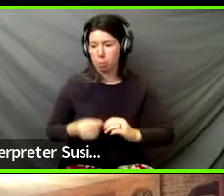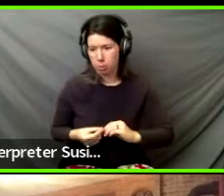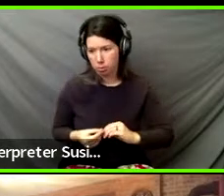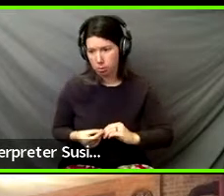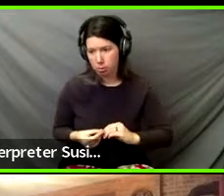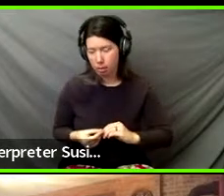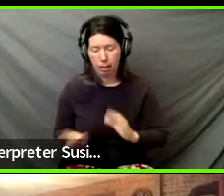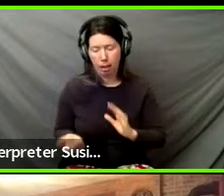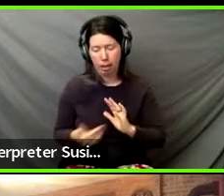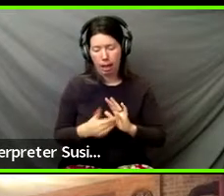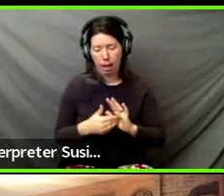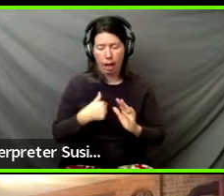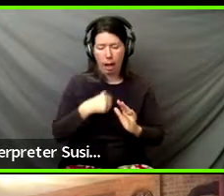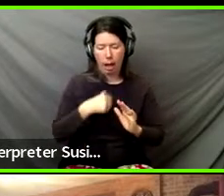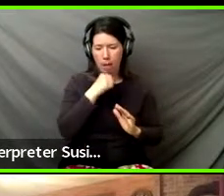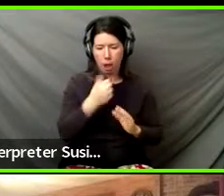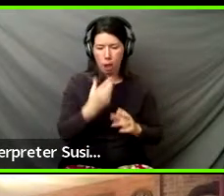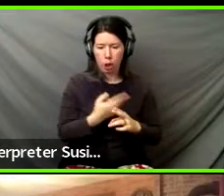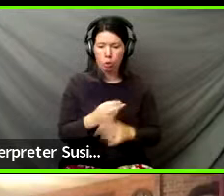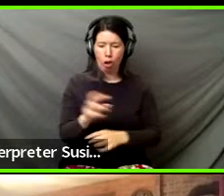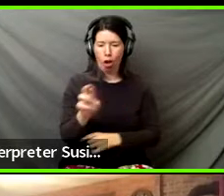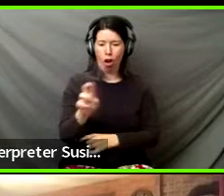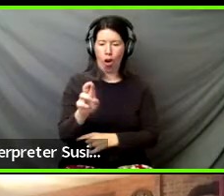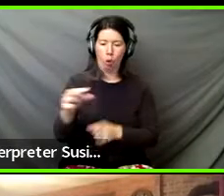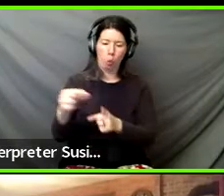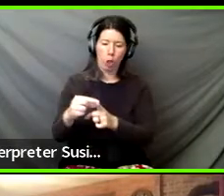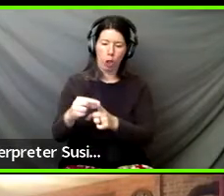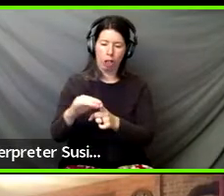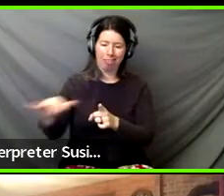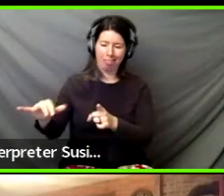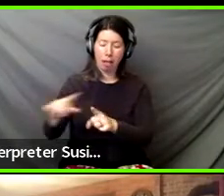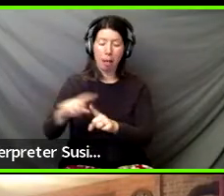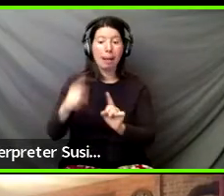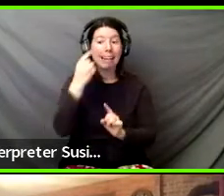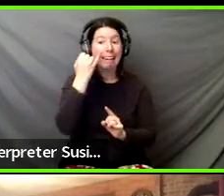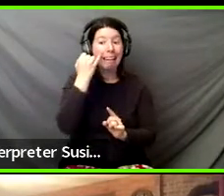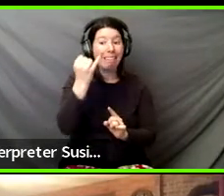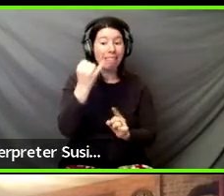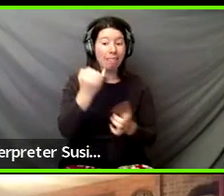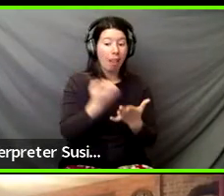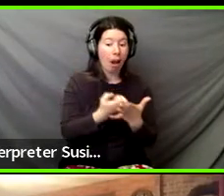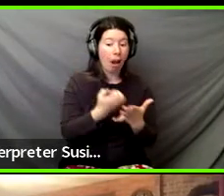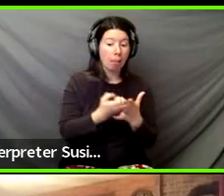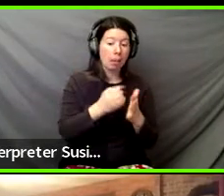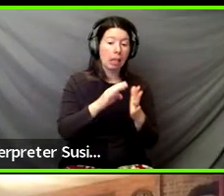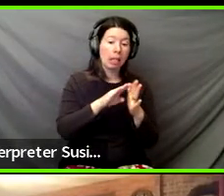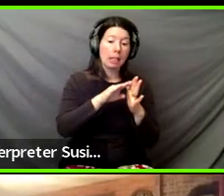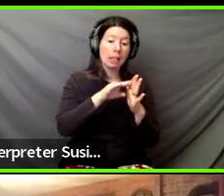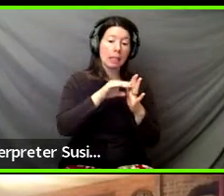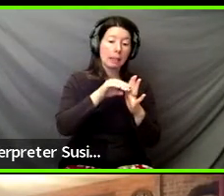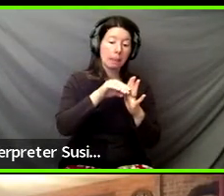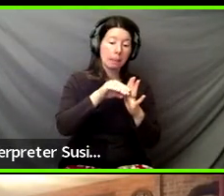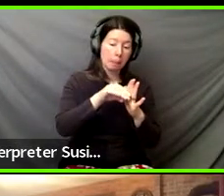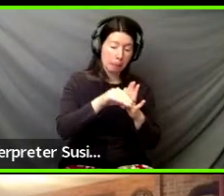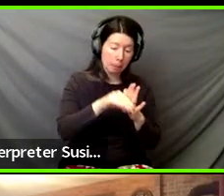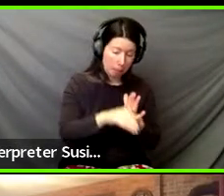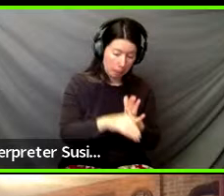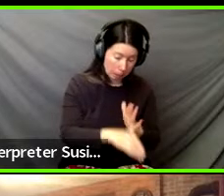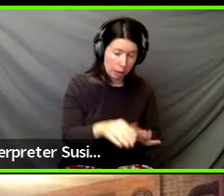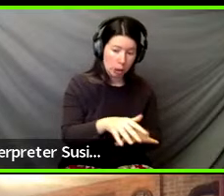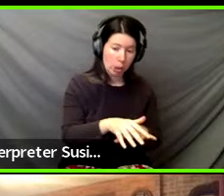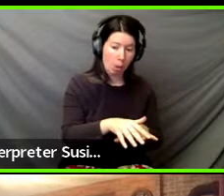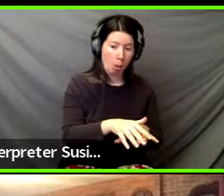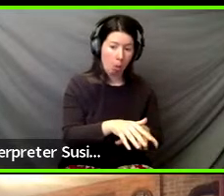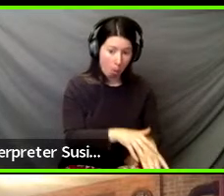Again, I'm not going to use the R word, but if economy slows down and so forth, it is possible that